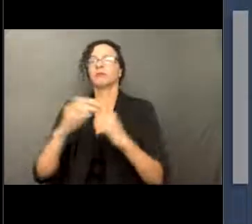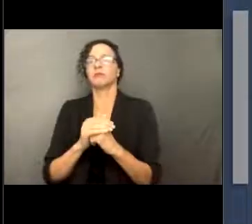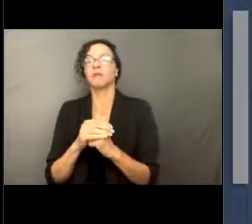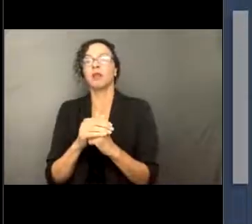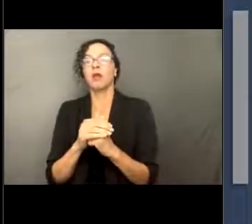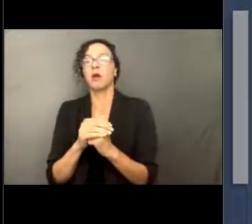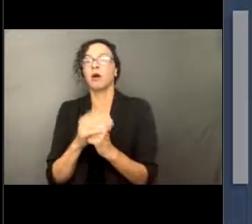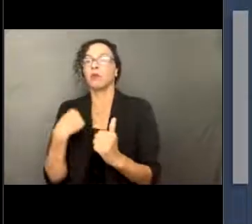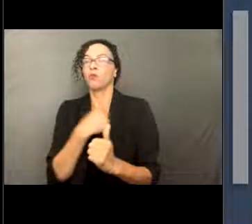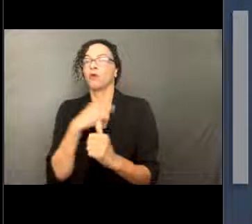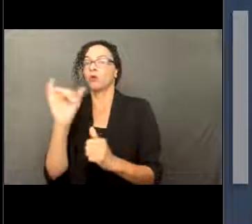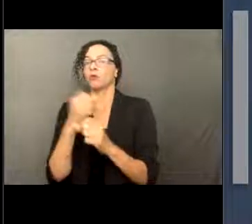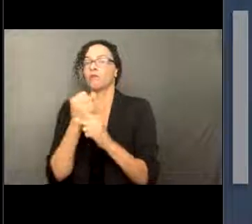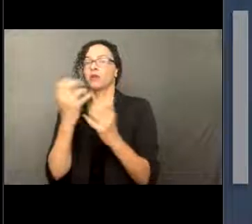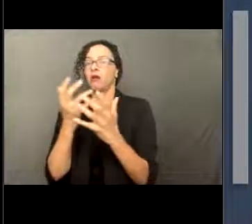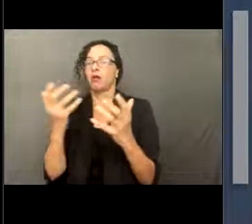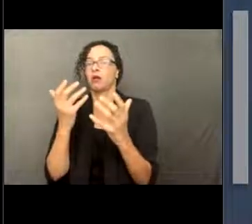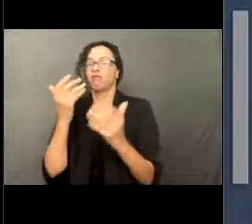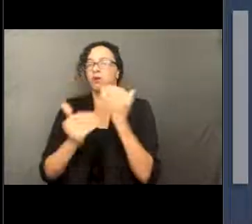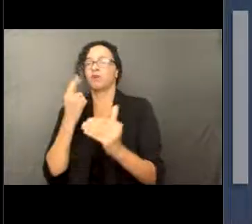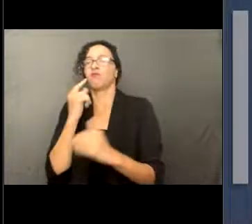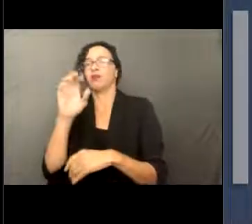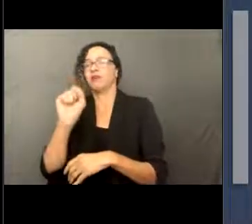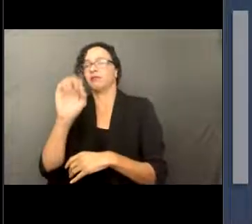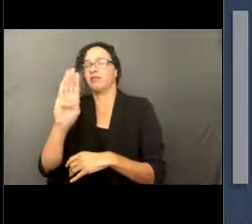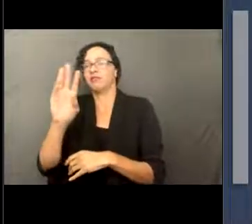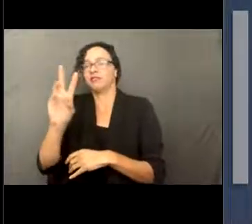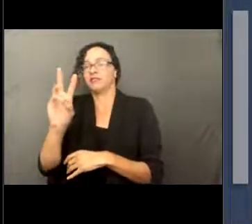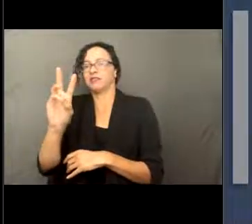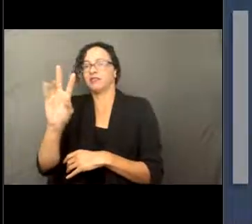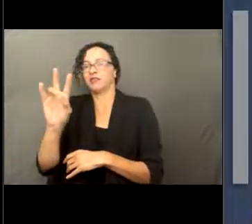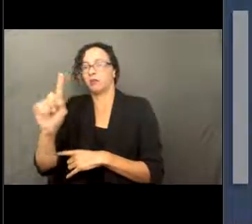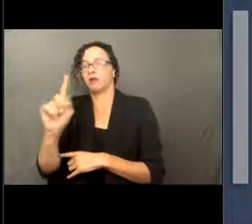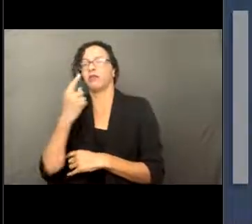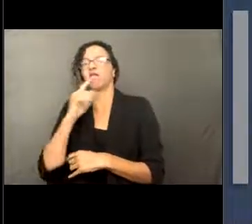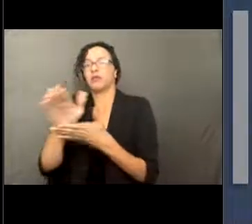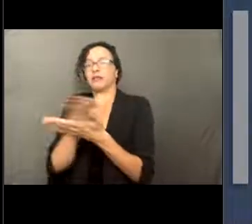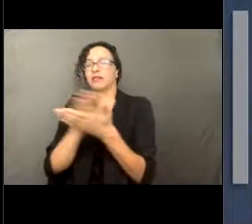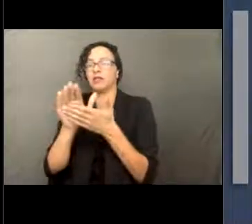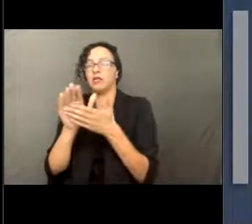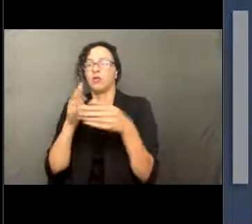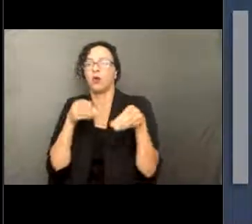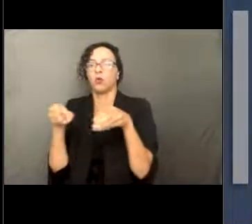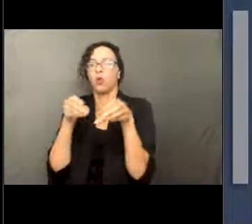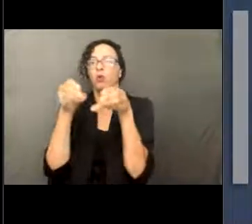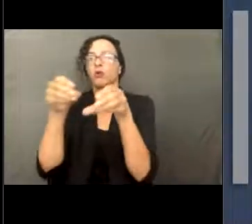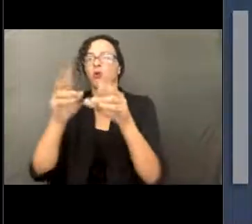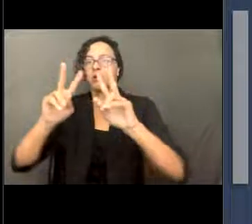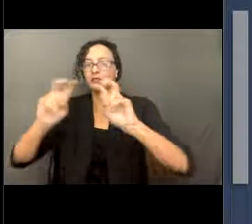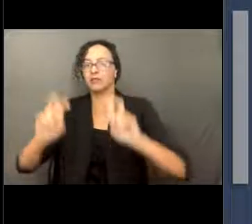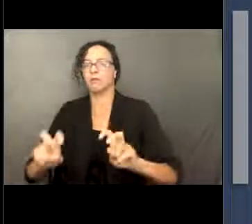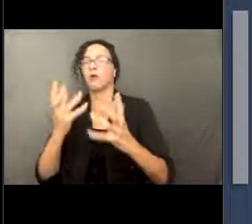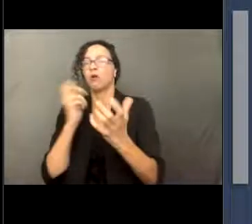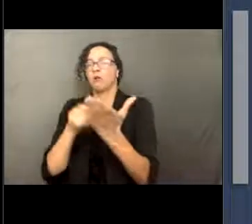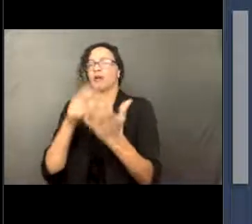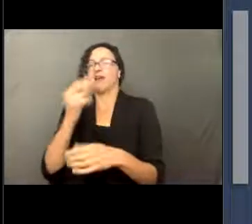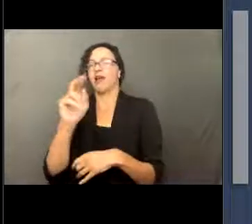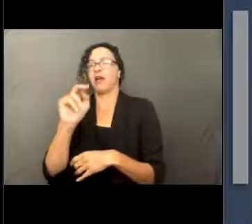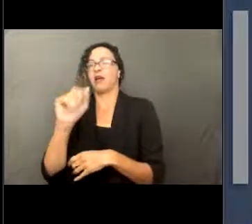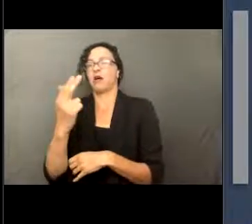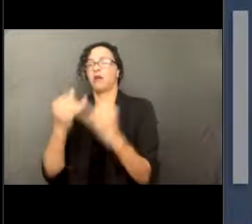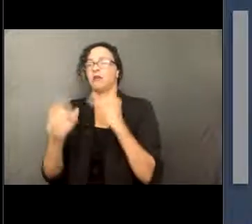the SB 671 Clean Freight Corridor Efficiency Assessment. I'd like to recognize Hannah Walter and her team,